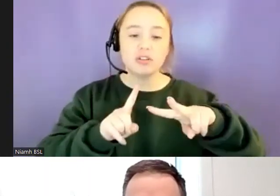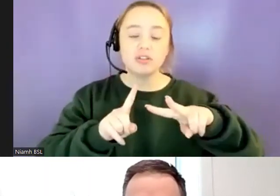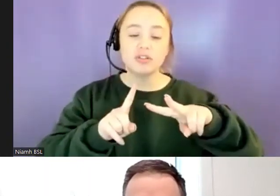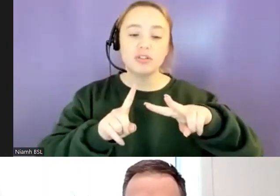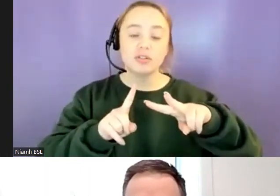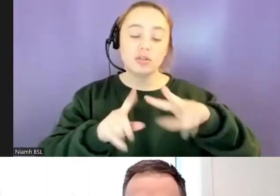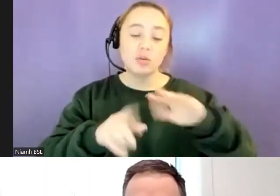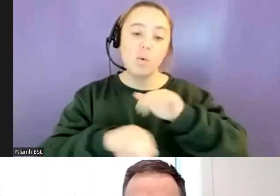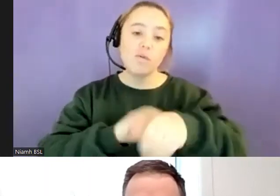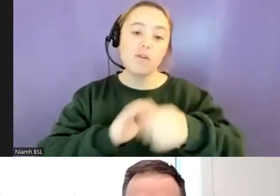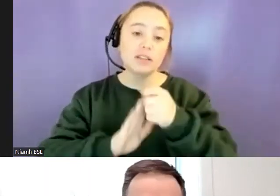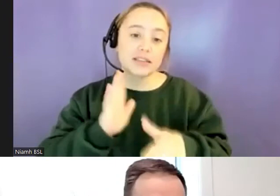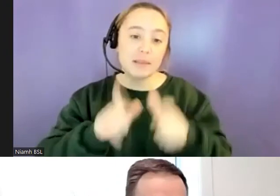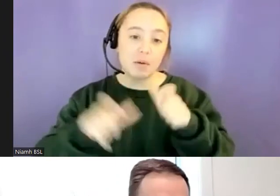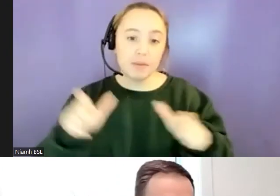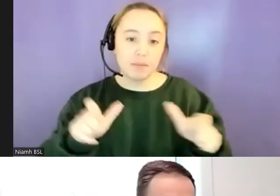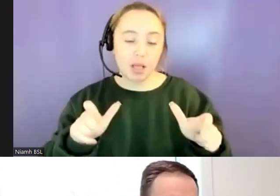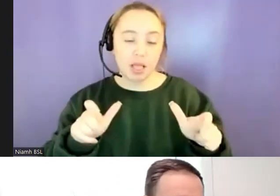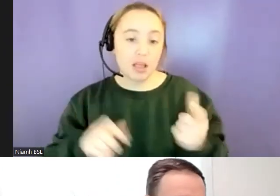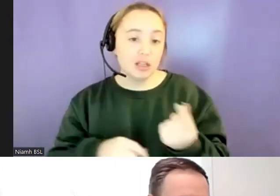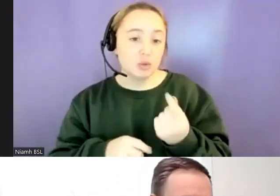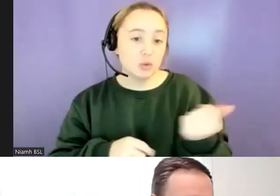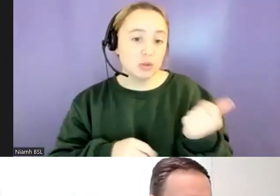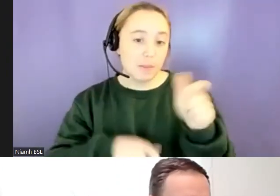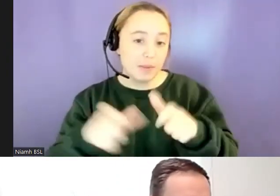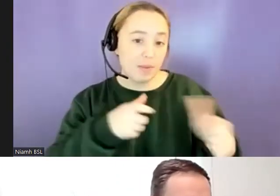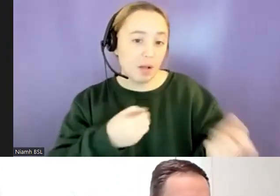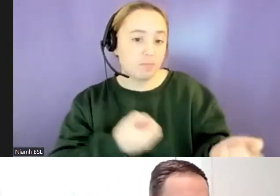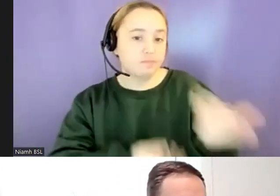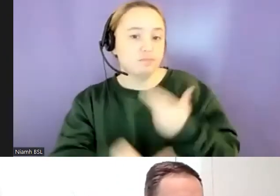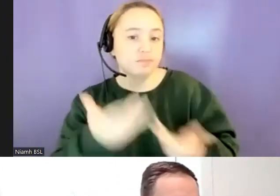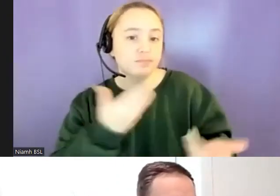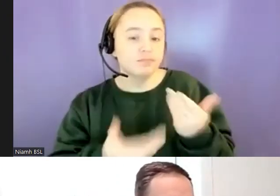people who told us of incidents where they